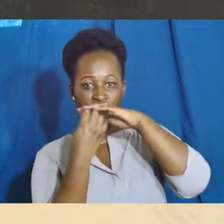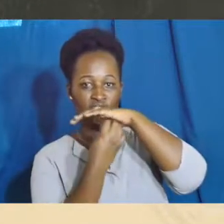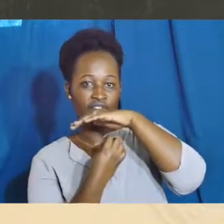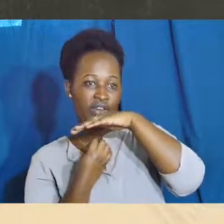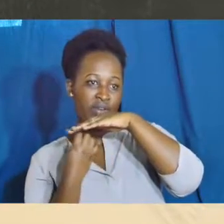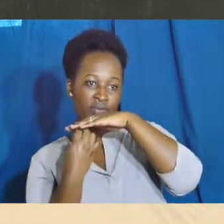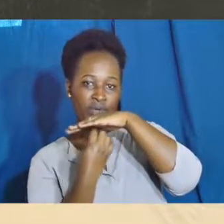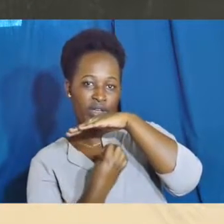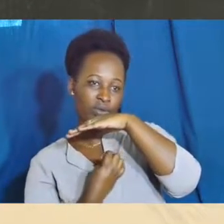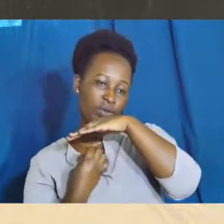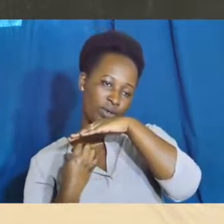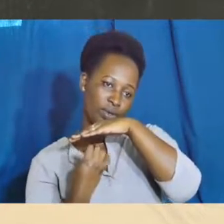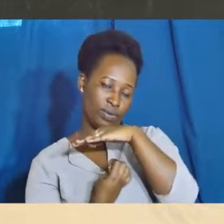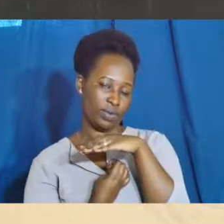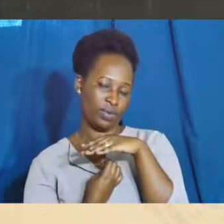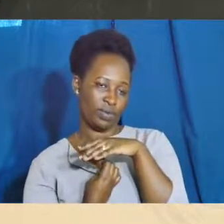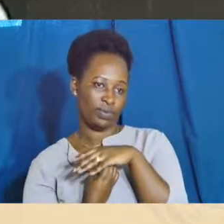Environmental